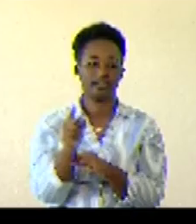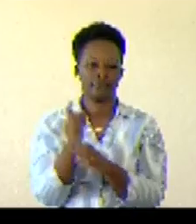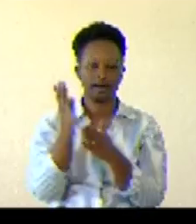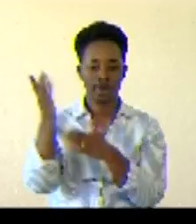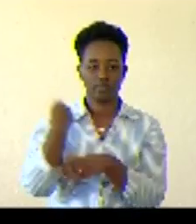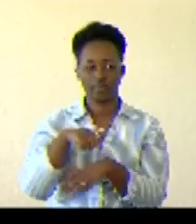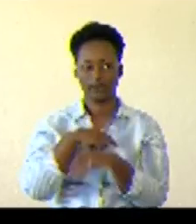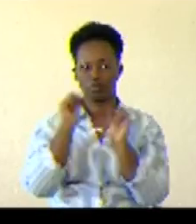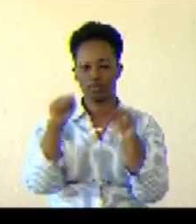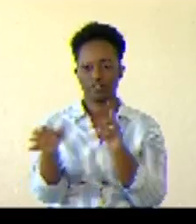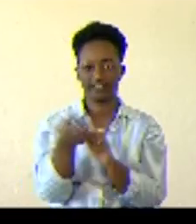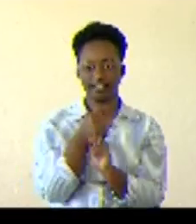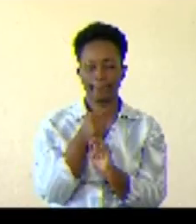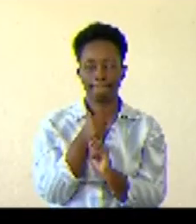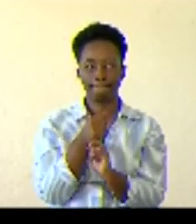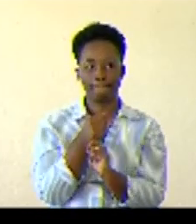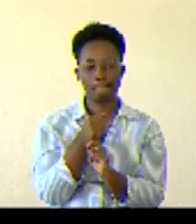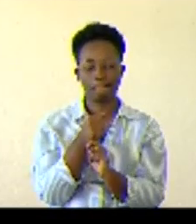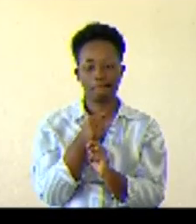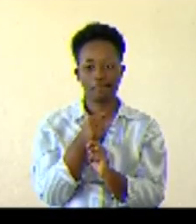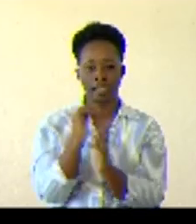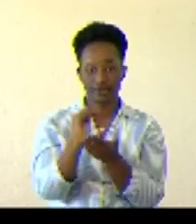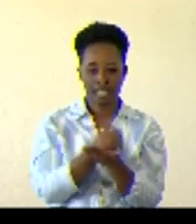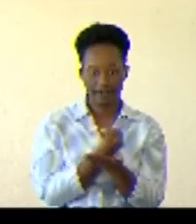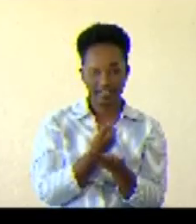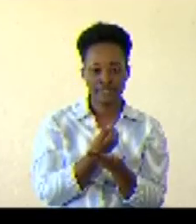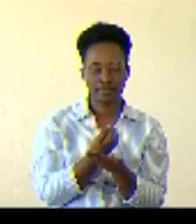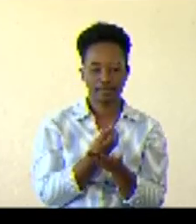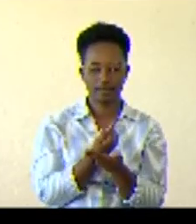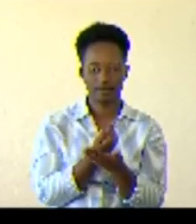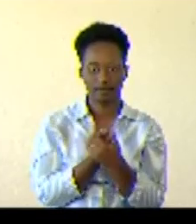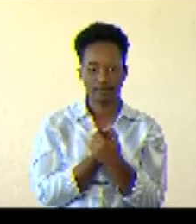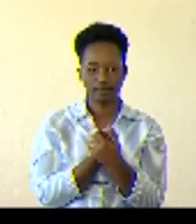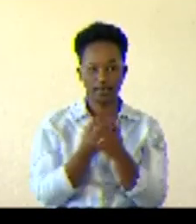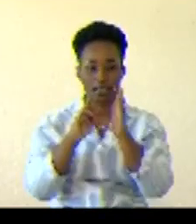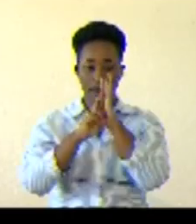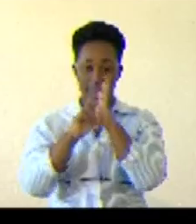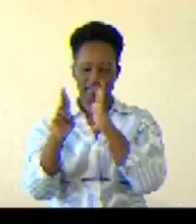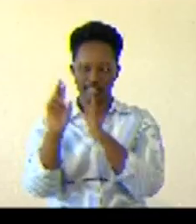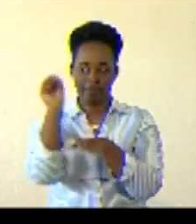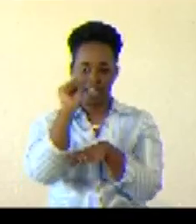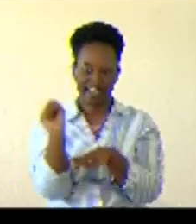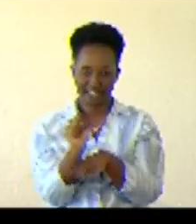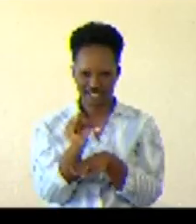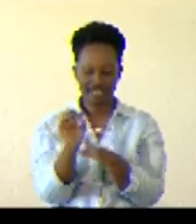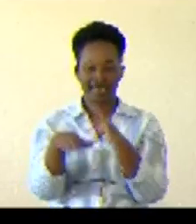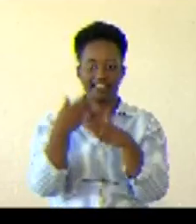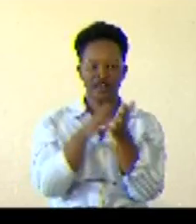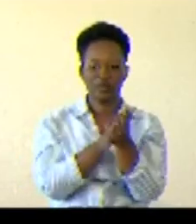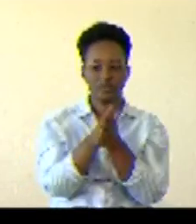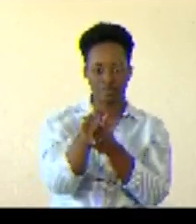we can first maybe we say let savings be represented by S, then